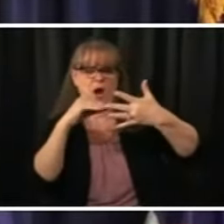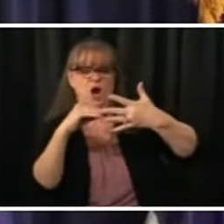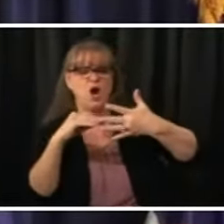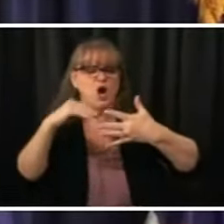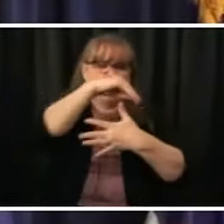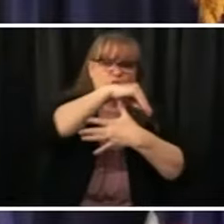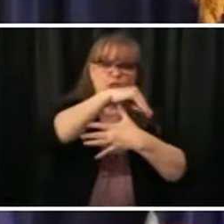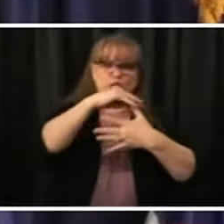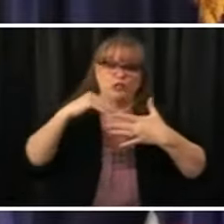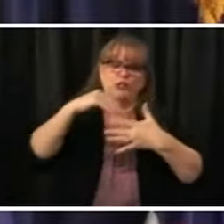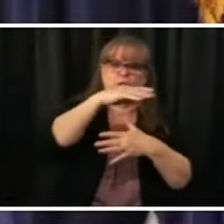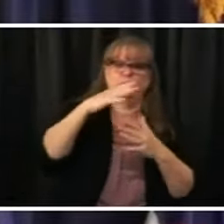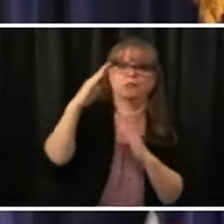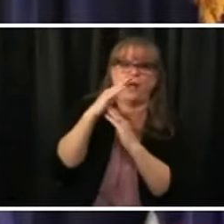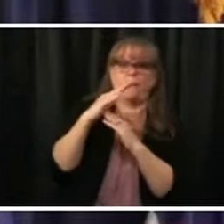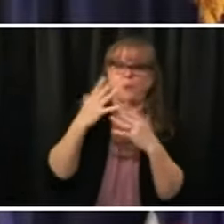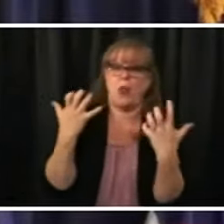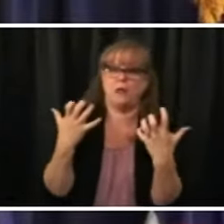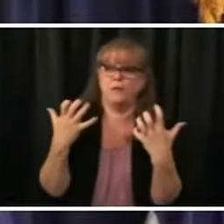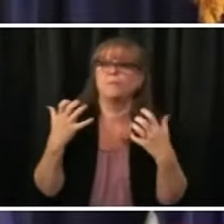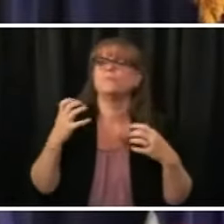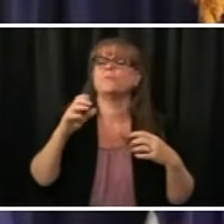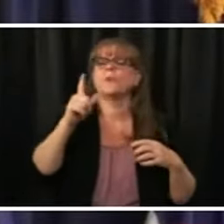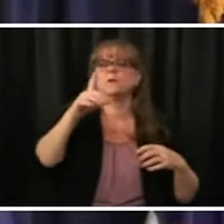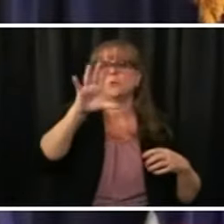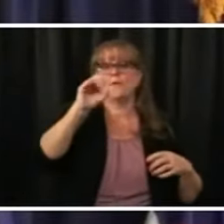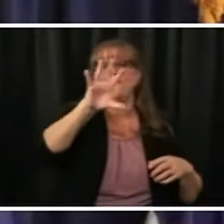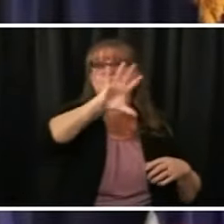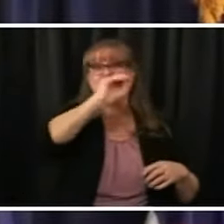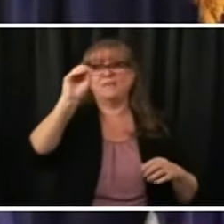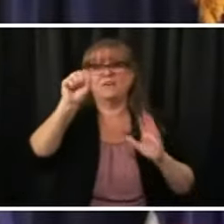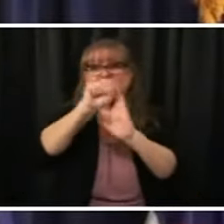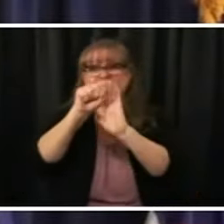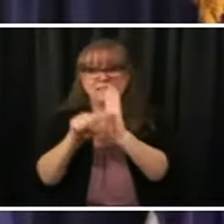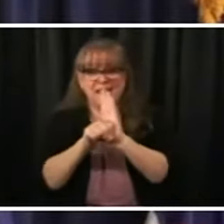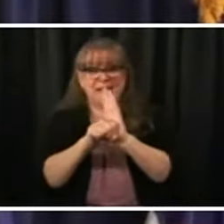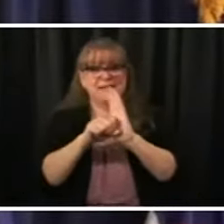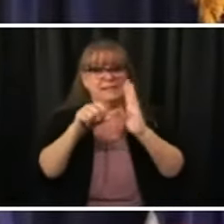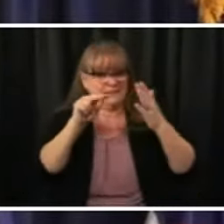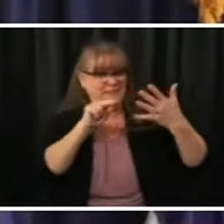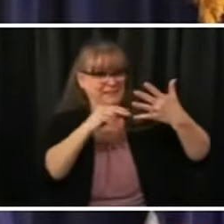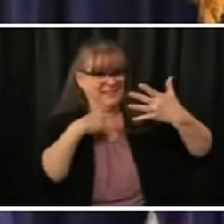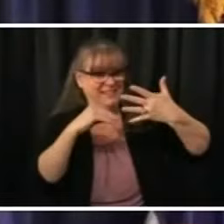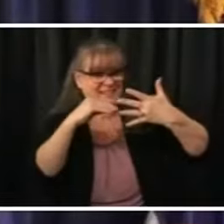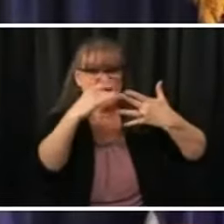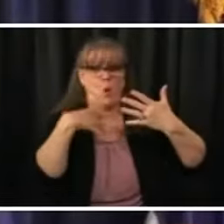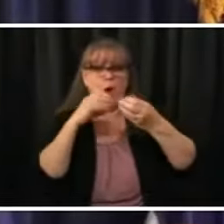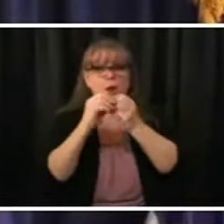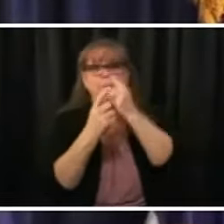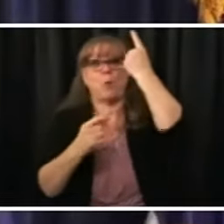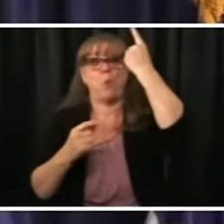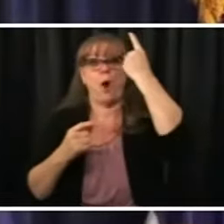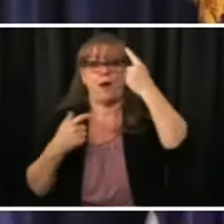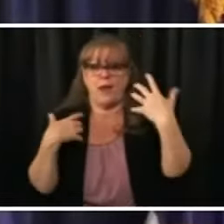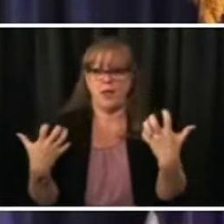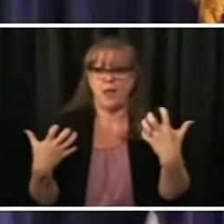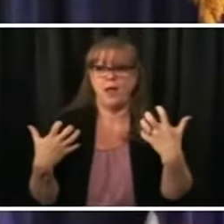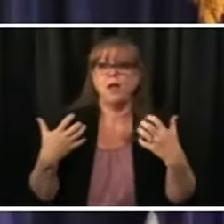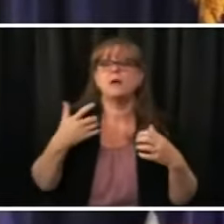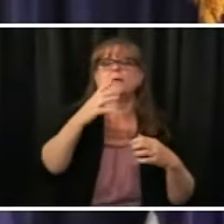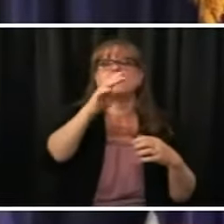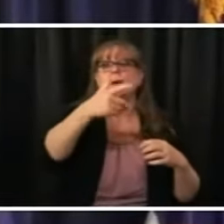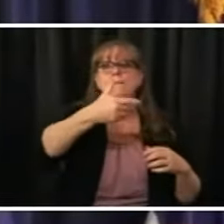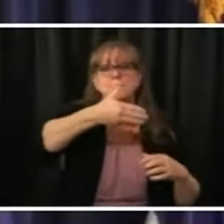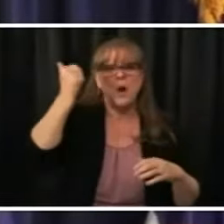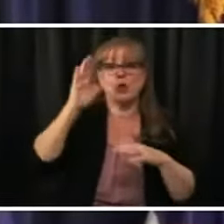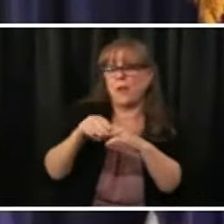one. We all can't be, but we're going to do better than the Rockies, better than the Broncos. We are going to remain in that top tier